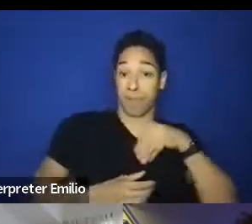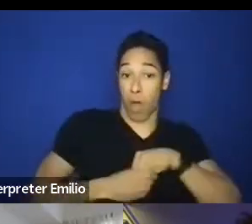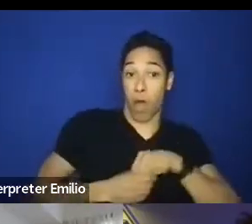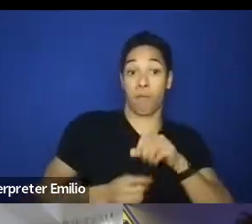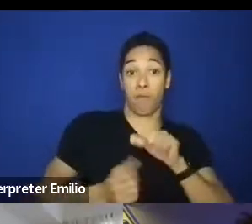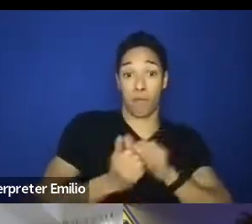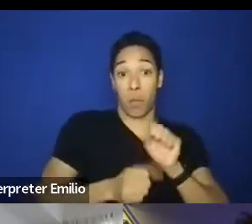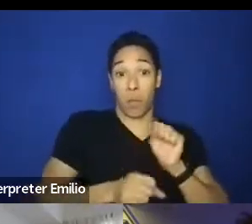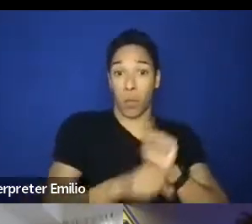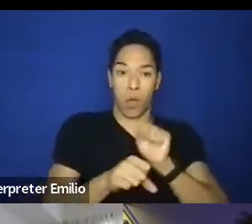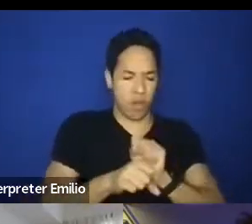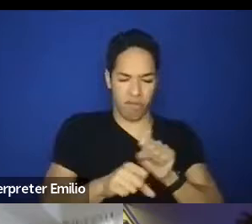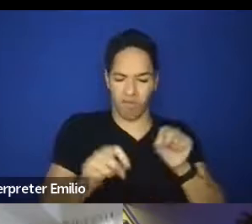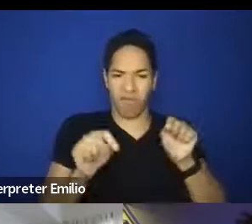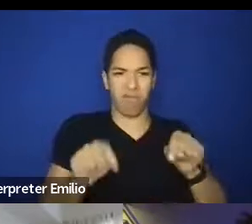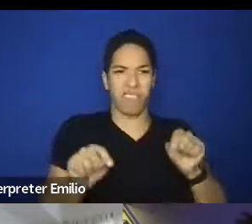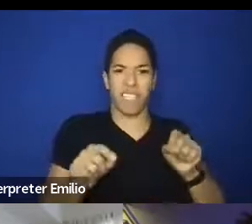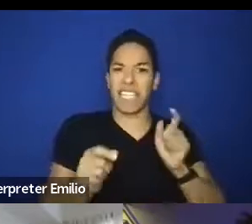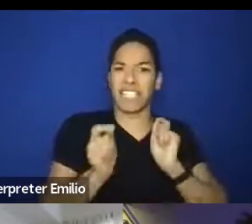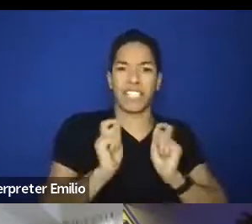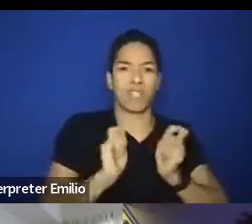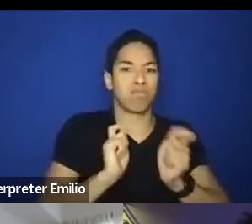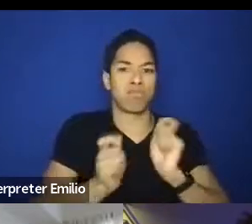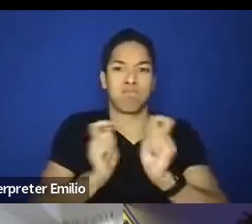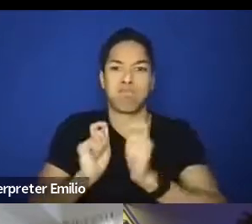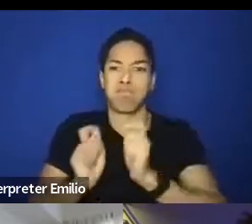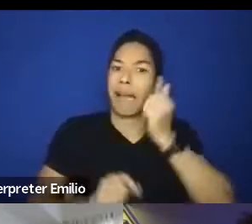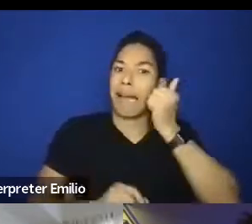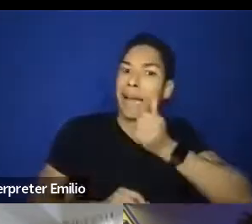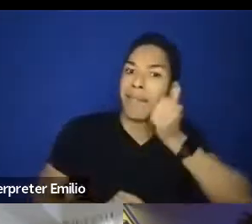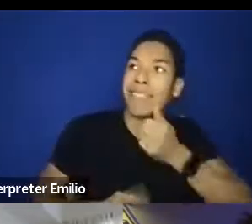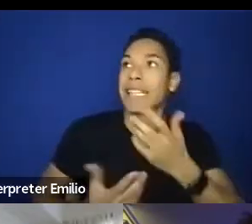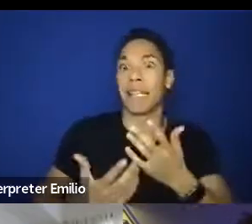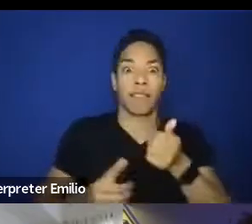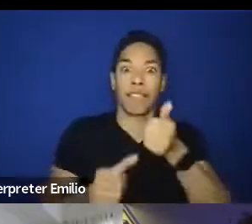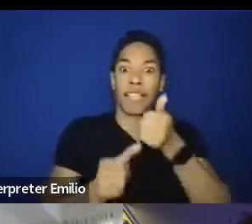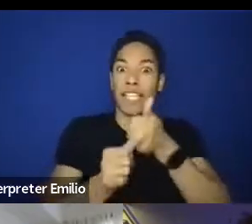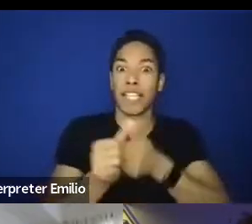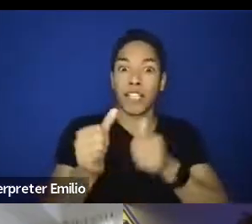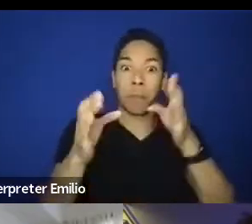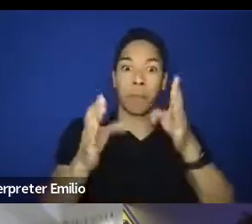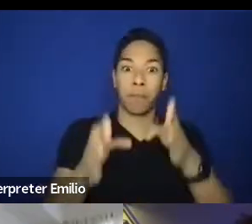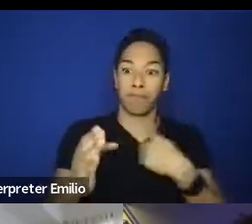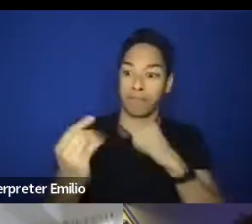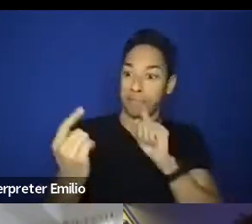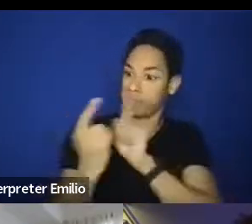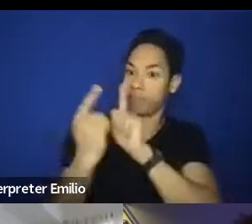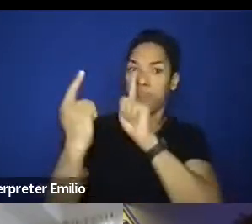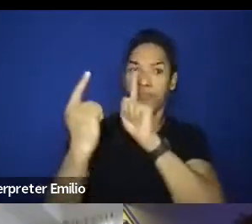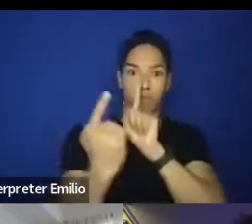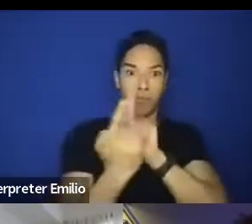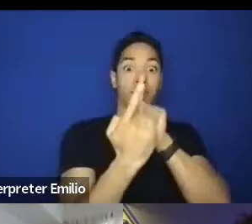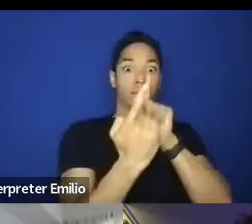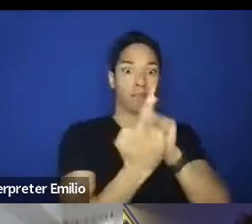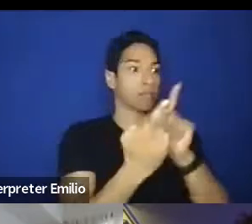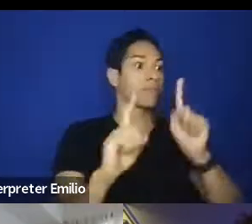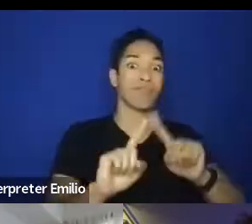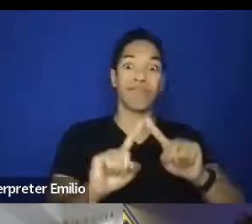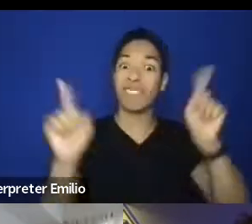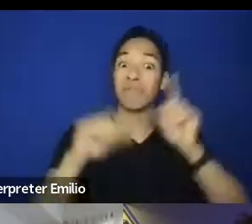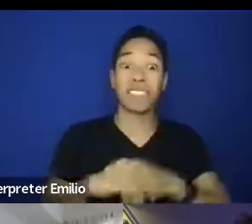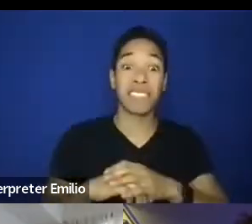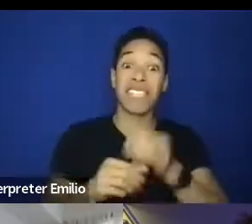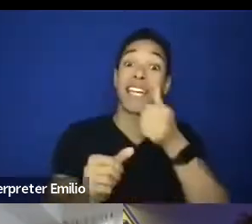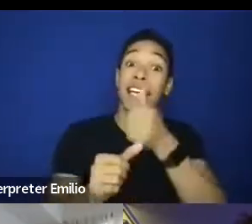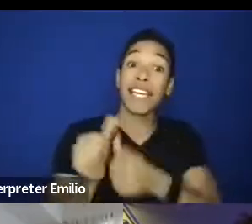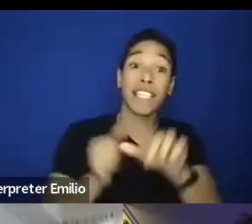changing every single day. It's changing with every person that I meet, because every disabled person and every person in